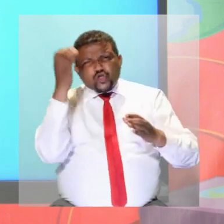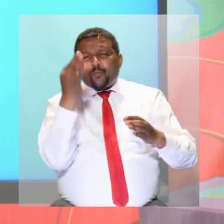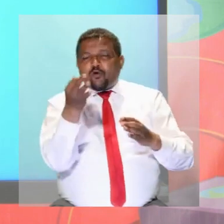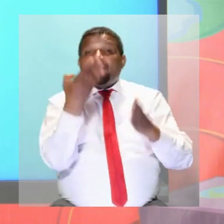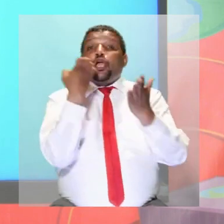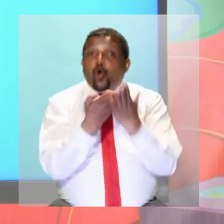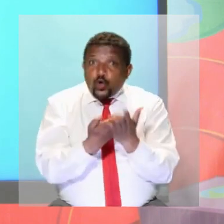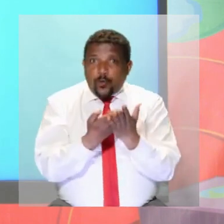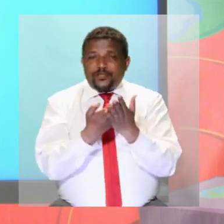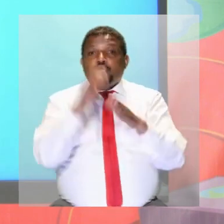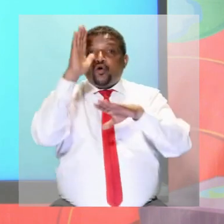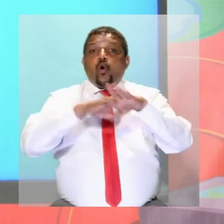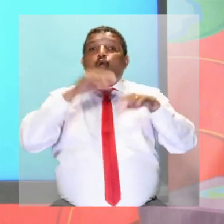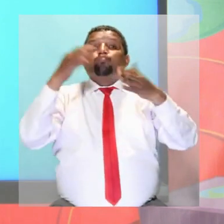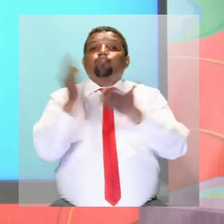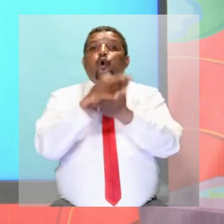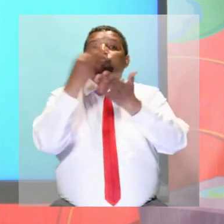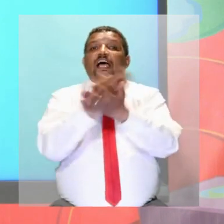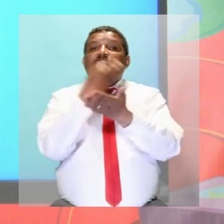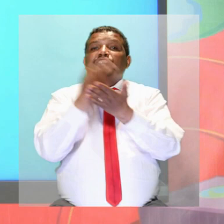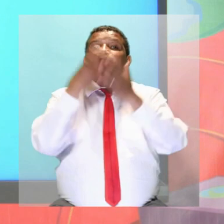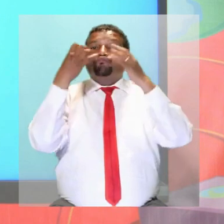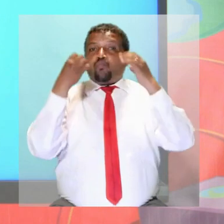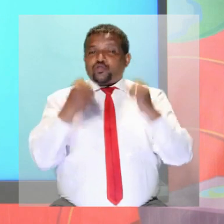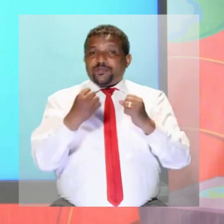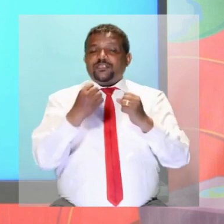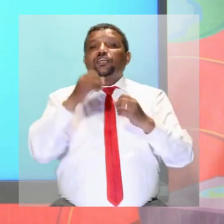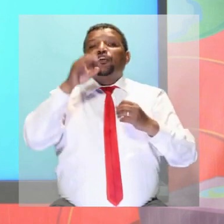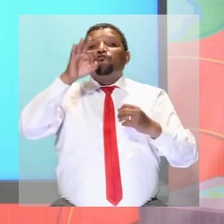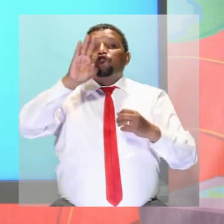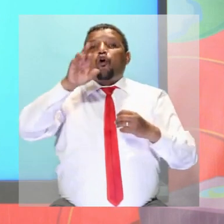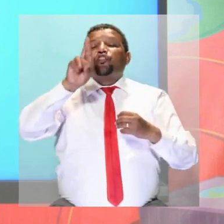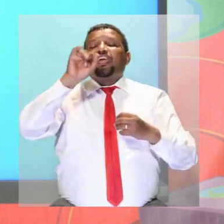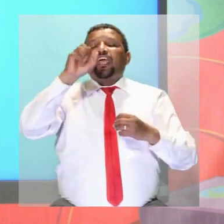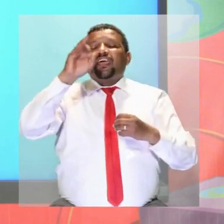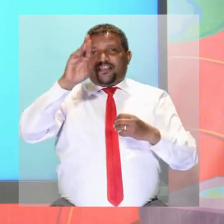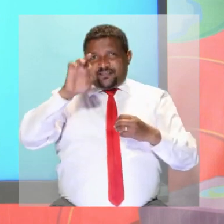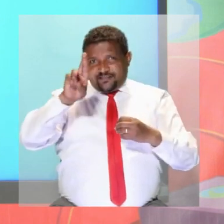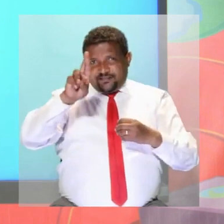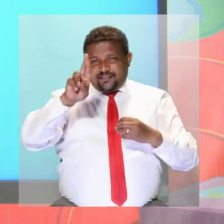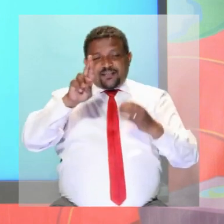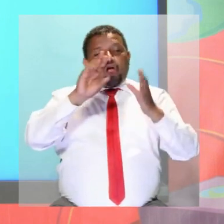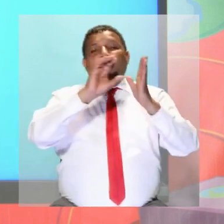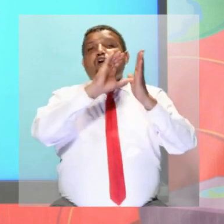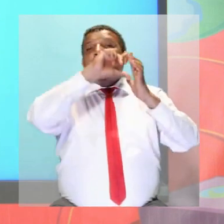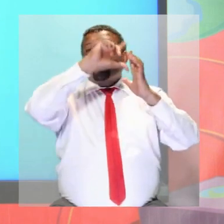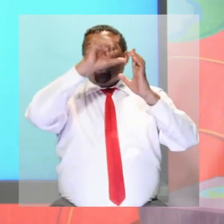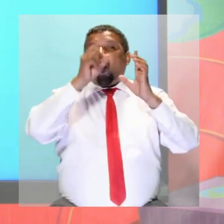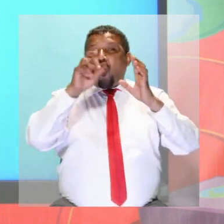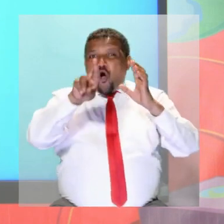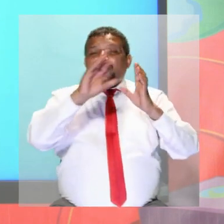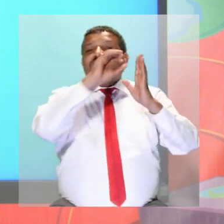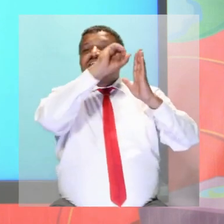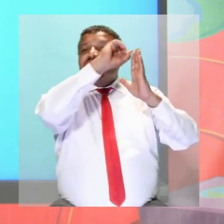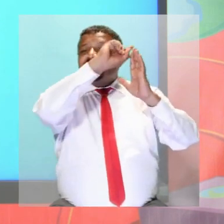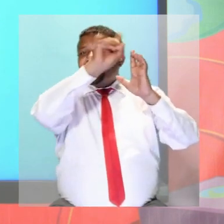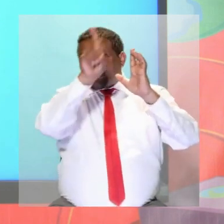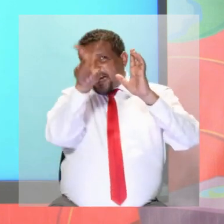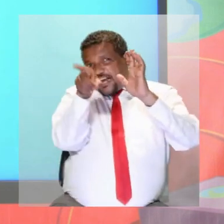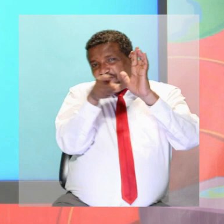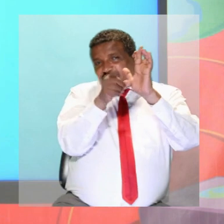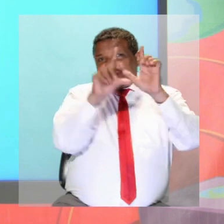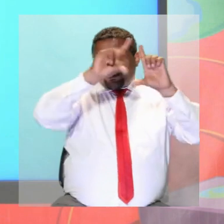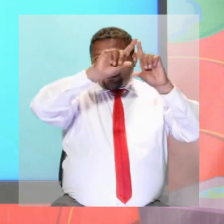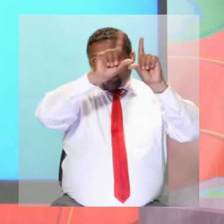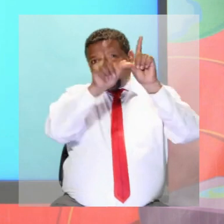of economics called the production possibility frontier or curve. The production possibility frontier or curve is a curve that